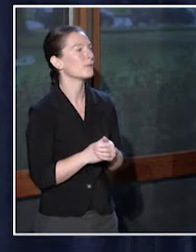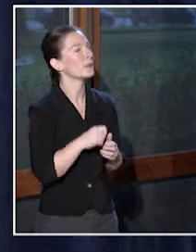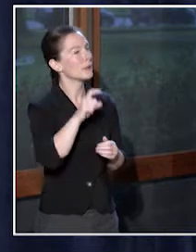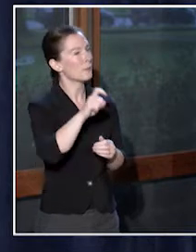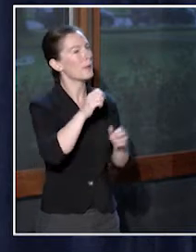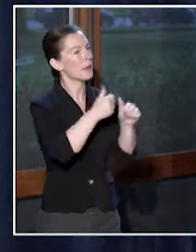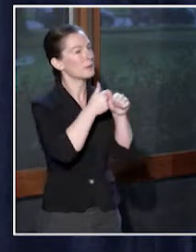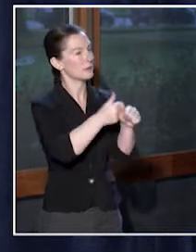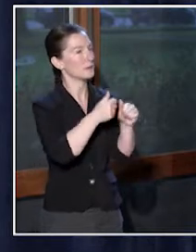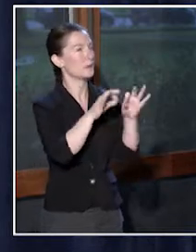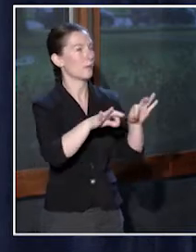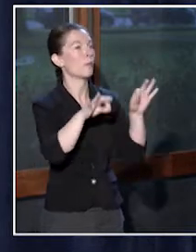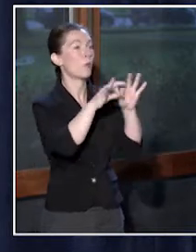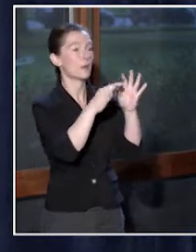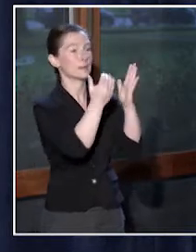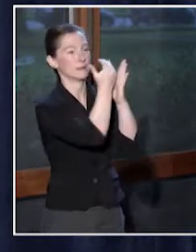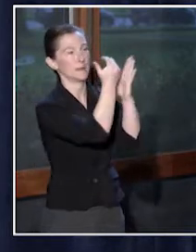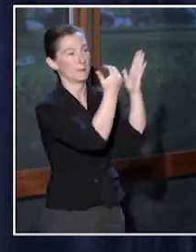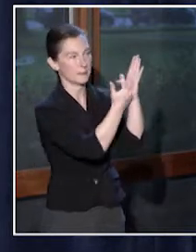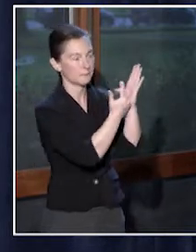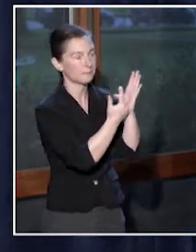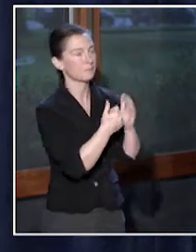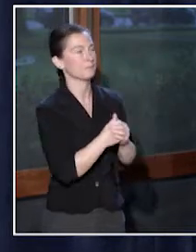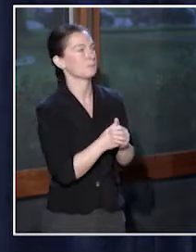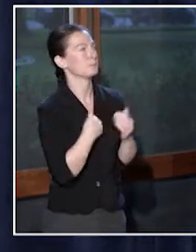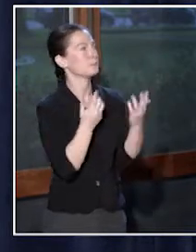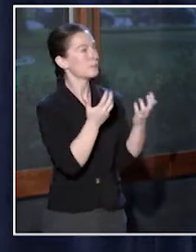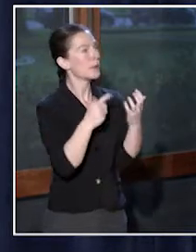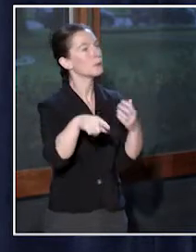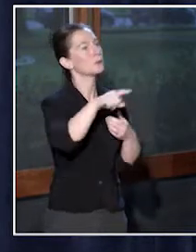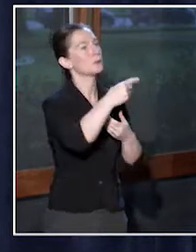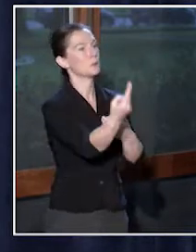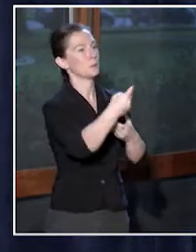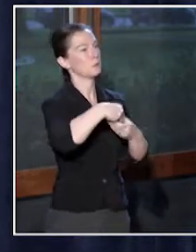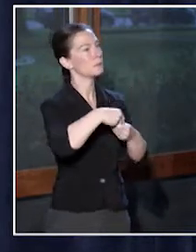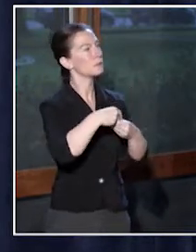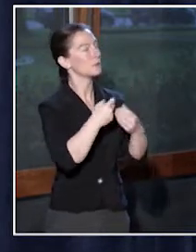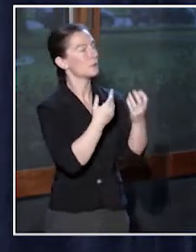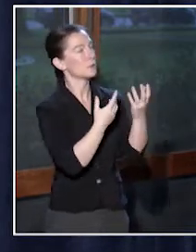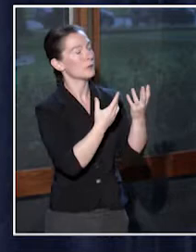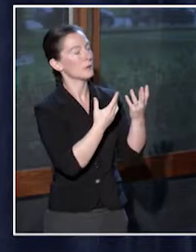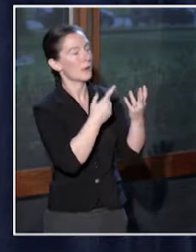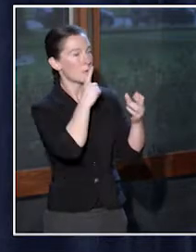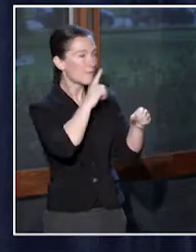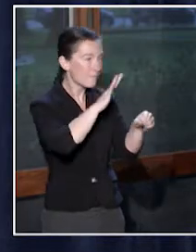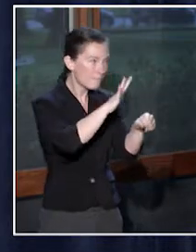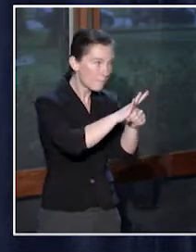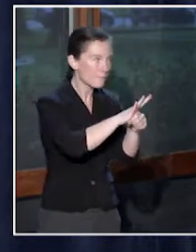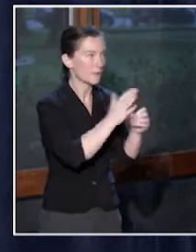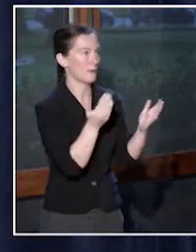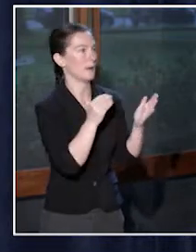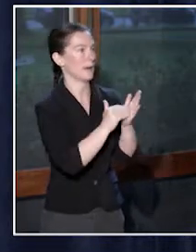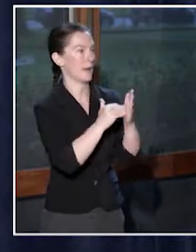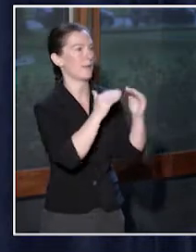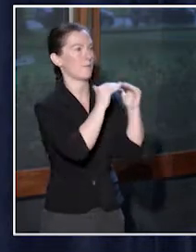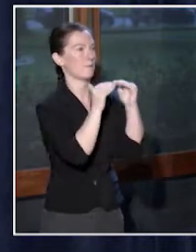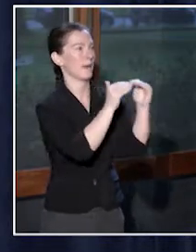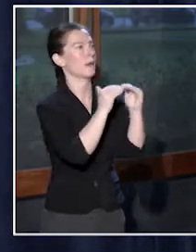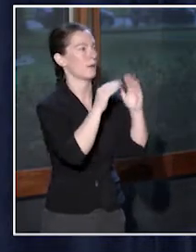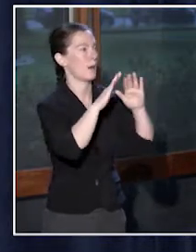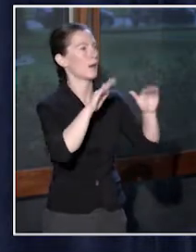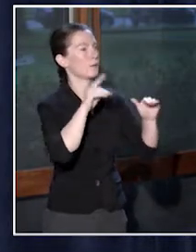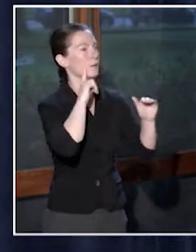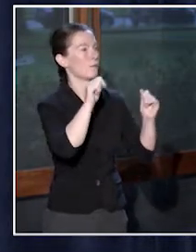me in reaffirming our commitment to fair housing for all. And I want to make